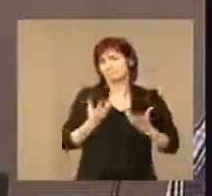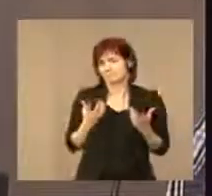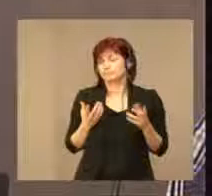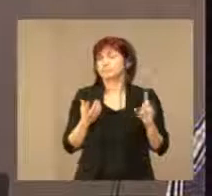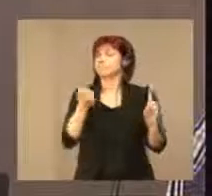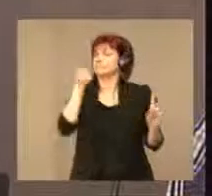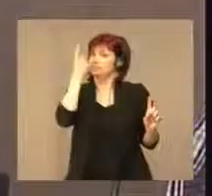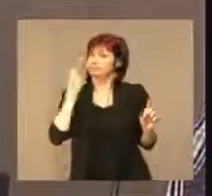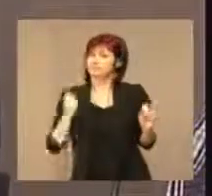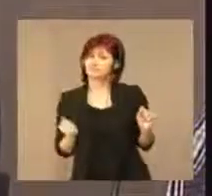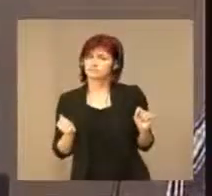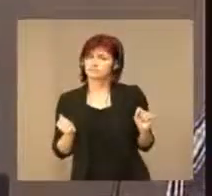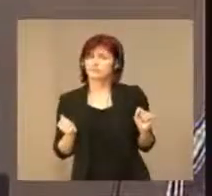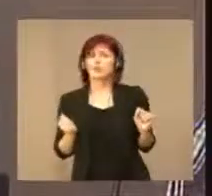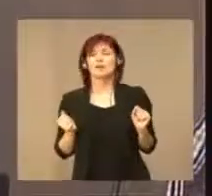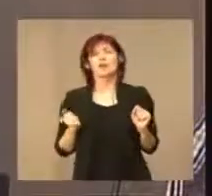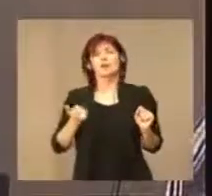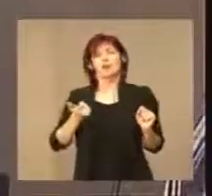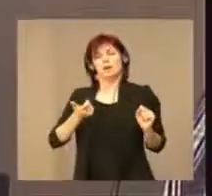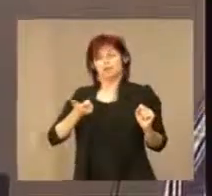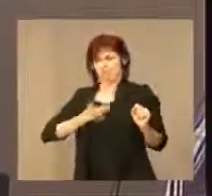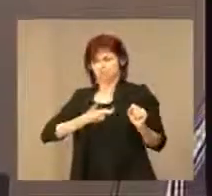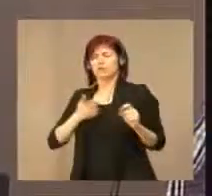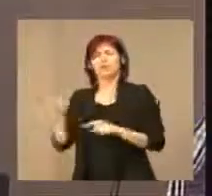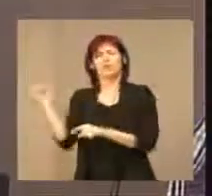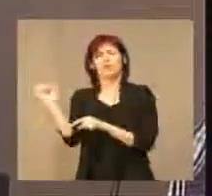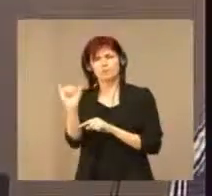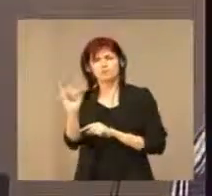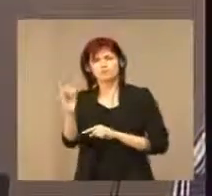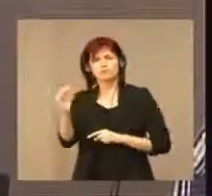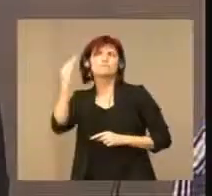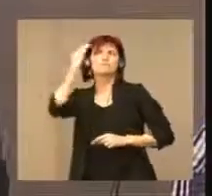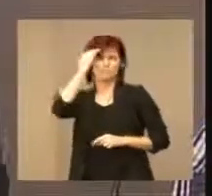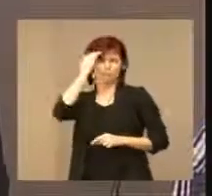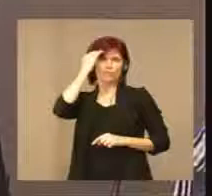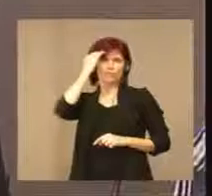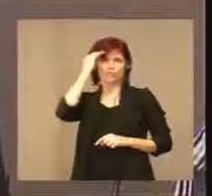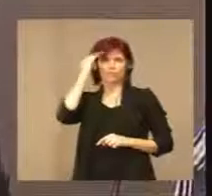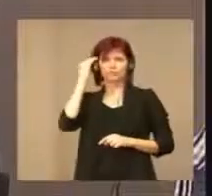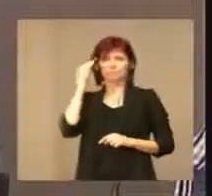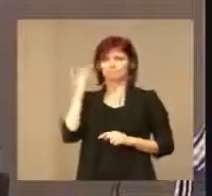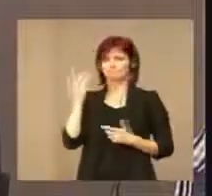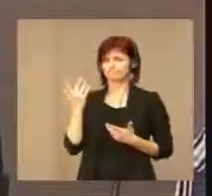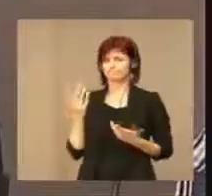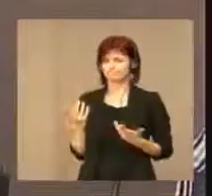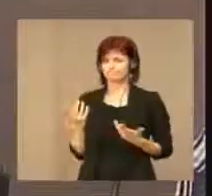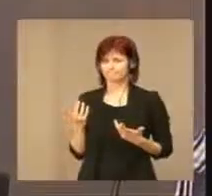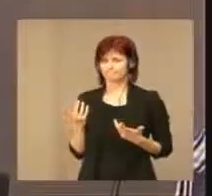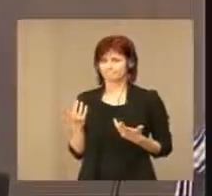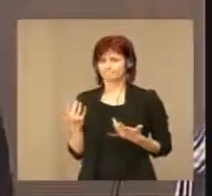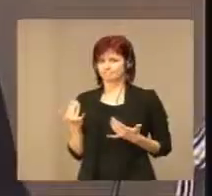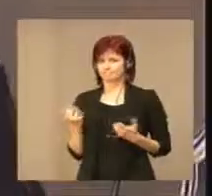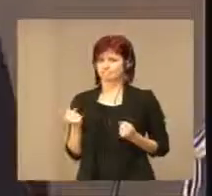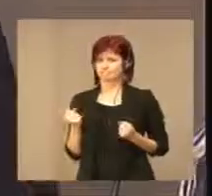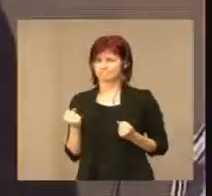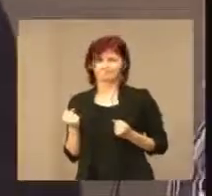time, the minister's also cognizant about it's the carrot and stick discussion. So, you